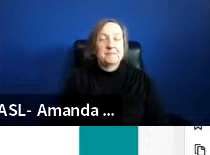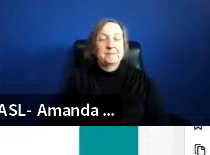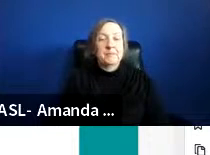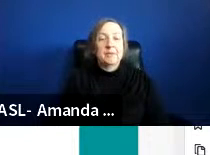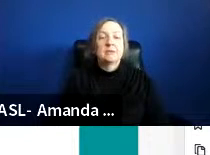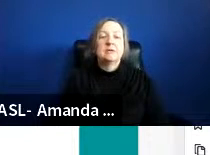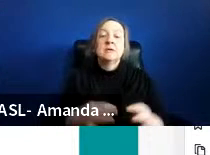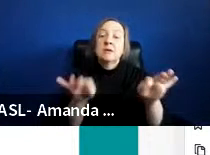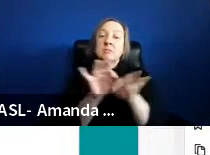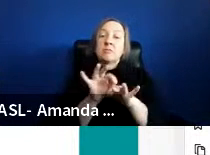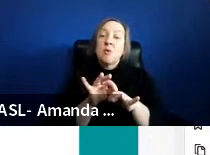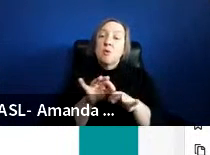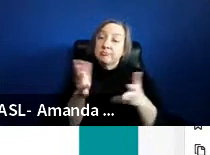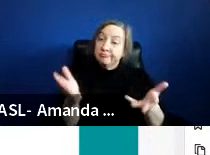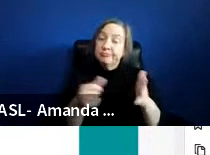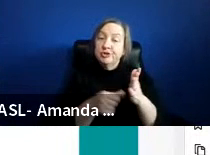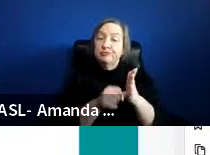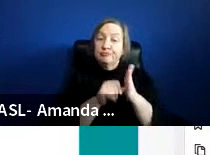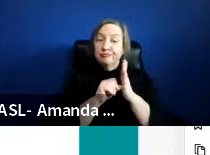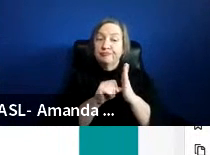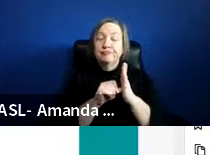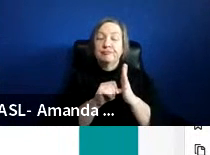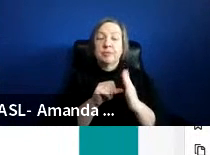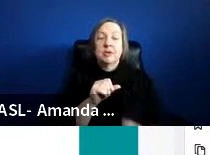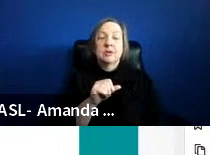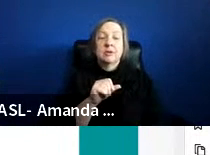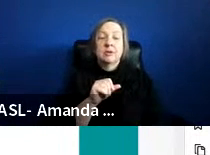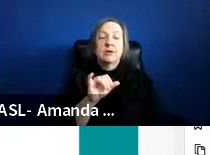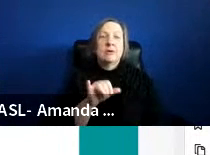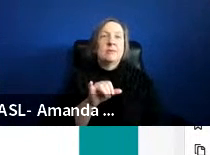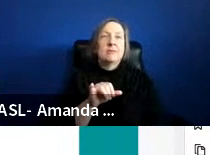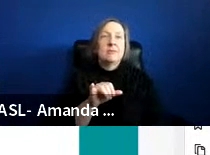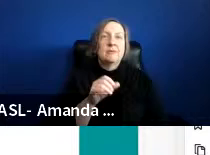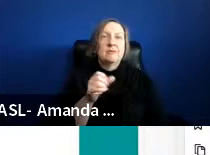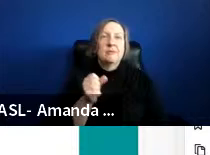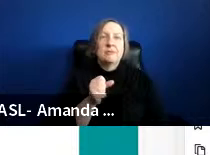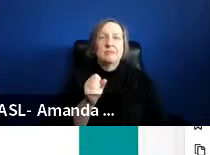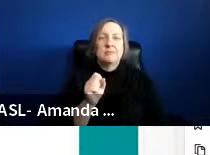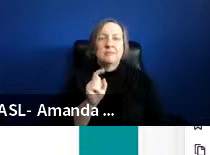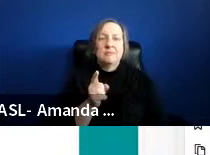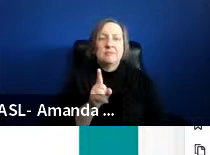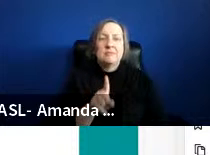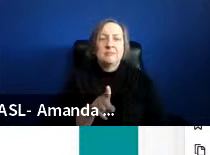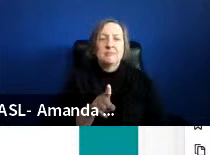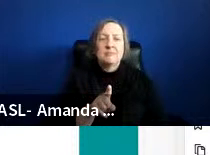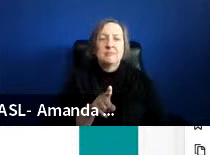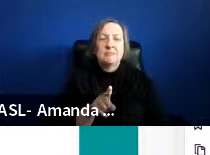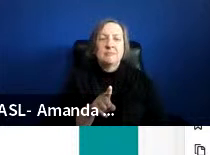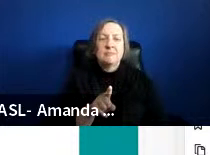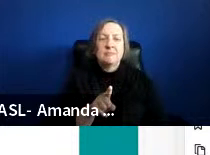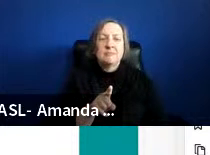So it's important to also highlight, oh, hold on just a second.